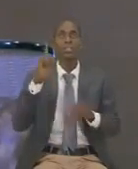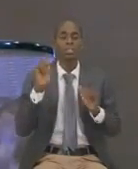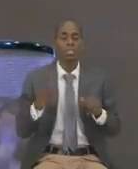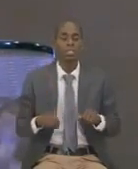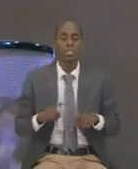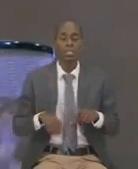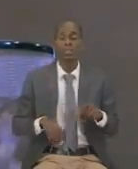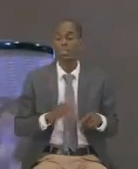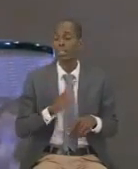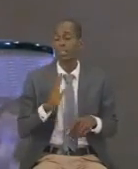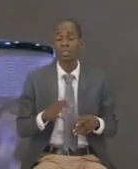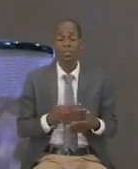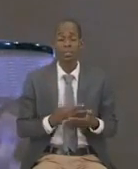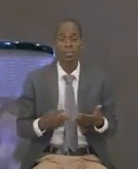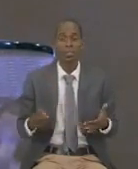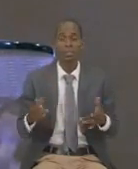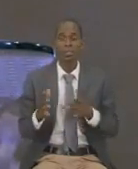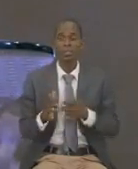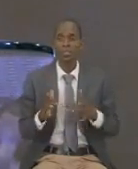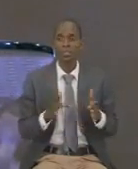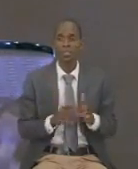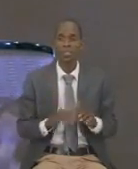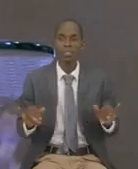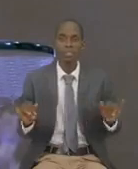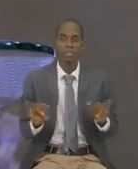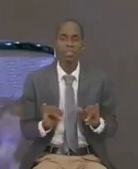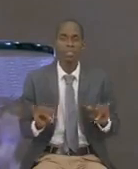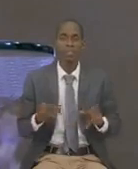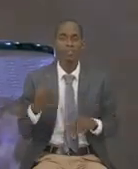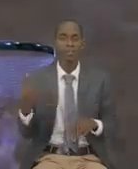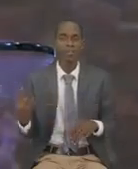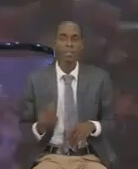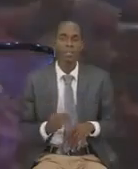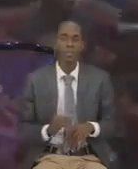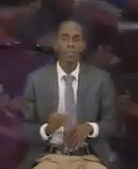He can never ever fail.